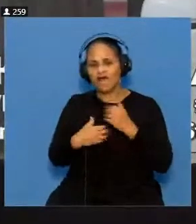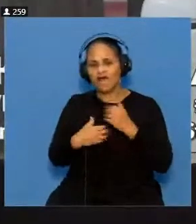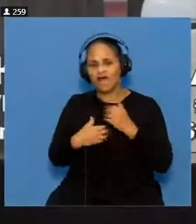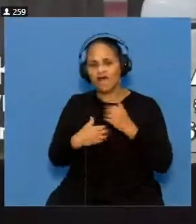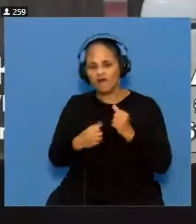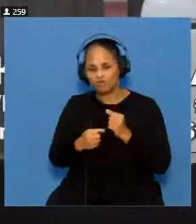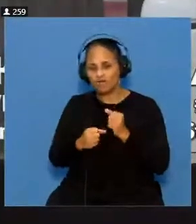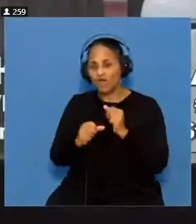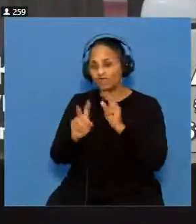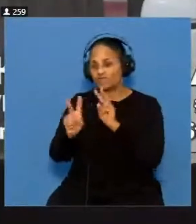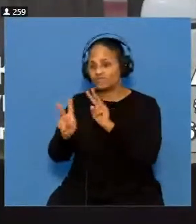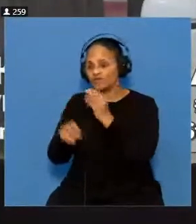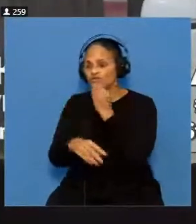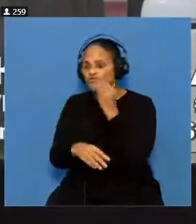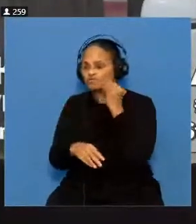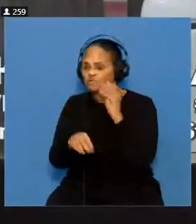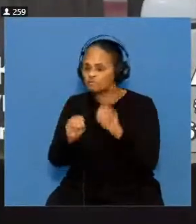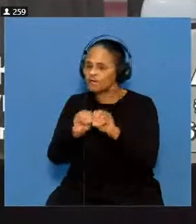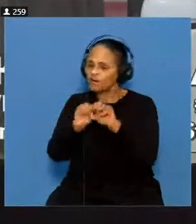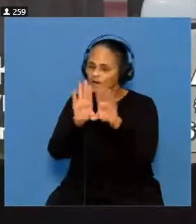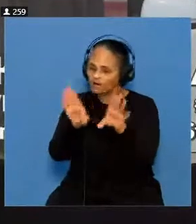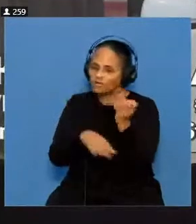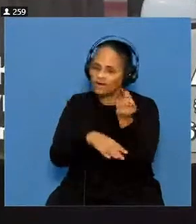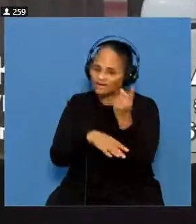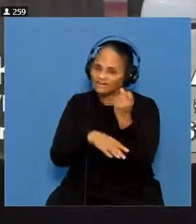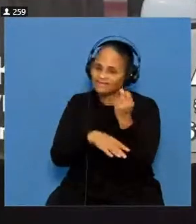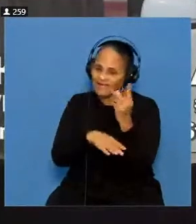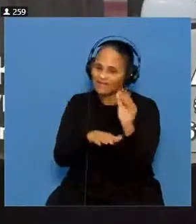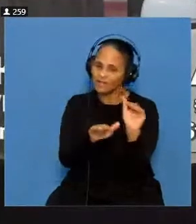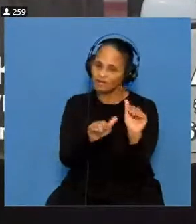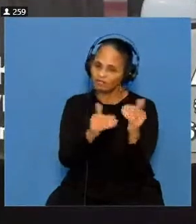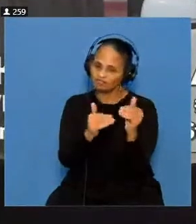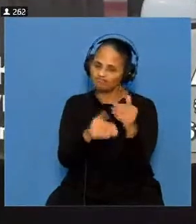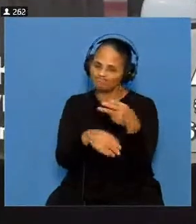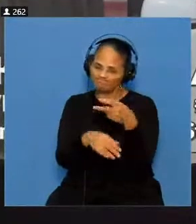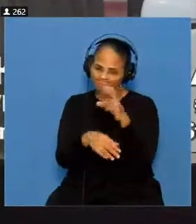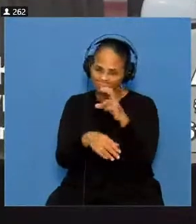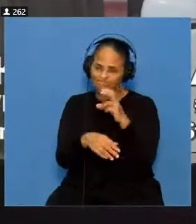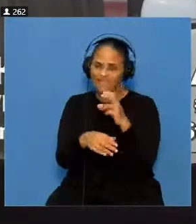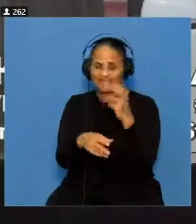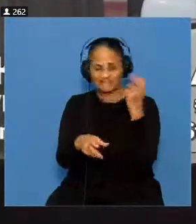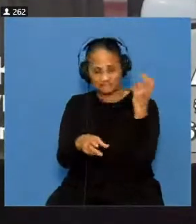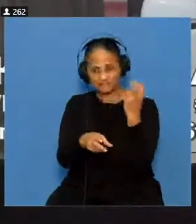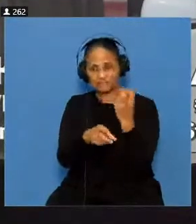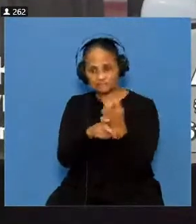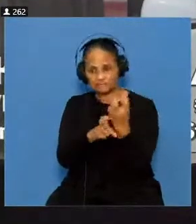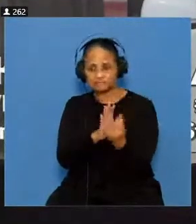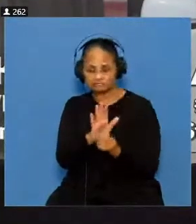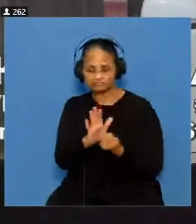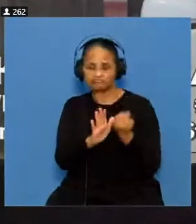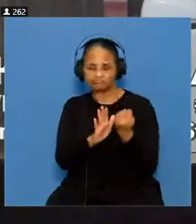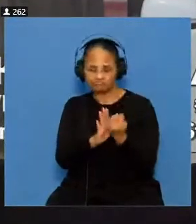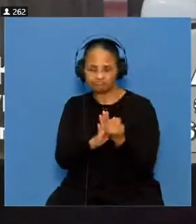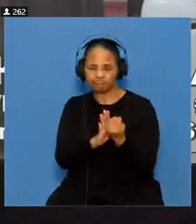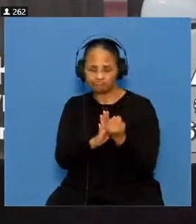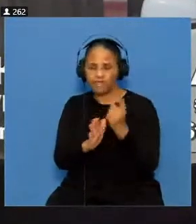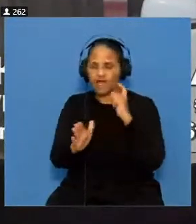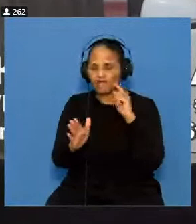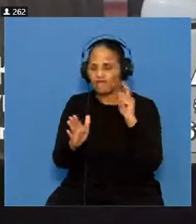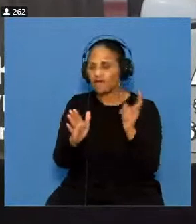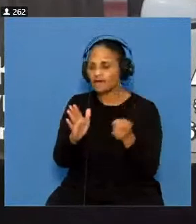as the regulations that exist. It is a difficult time period. Certainly, I recognize it. Certainly, I understand